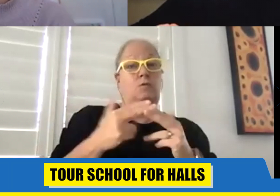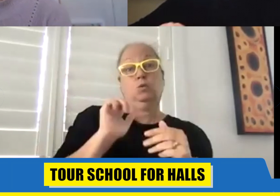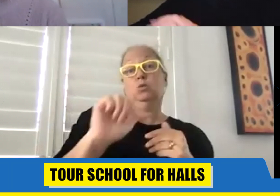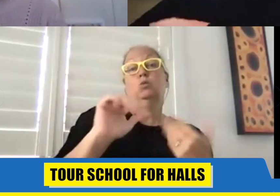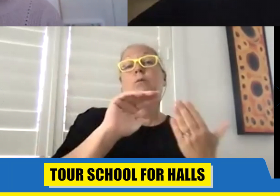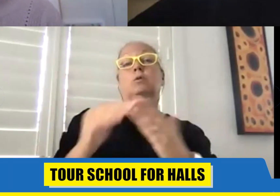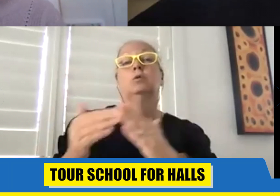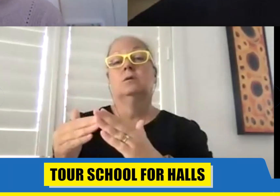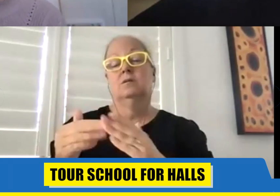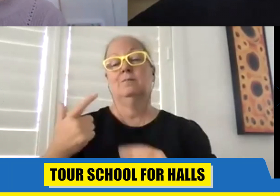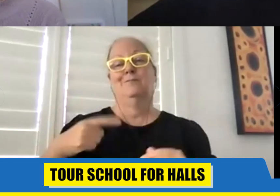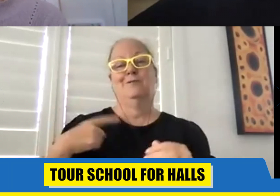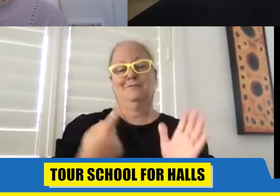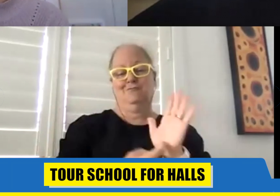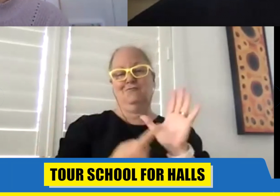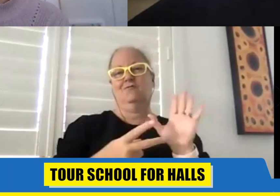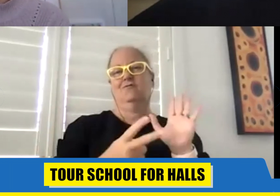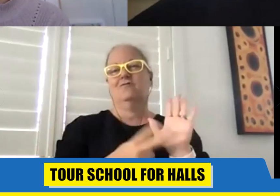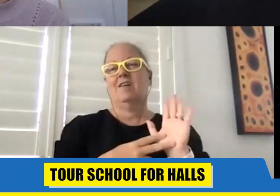know, RAV has the